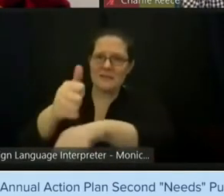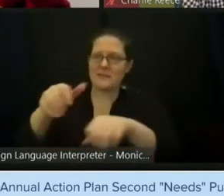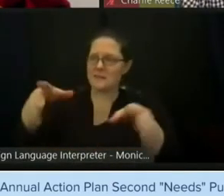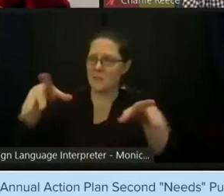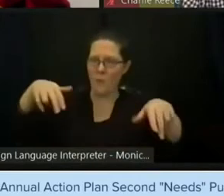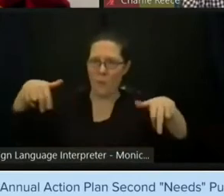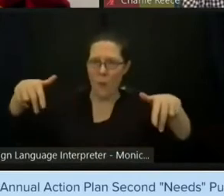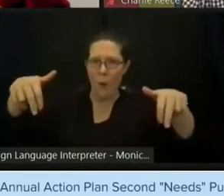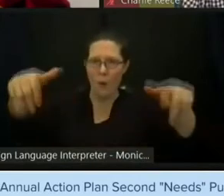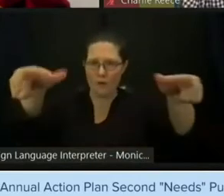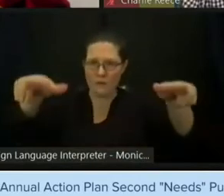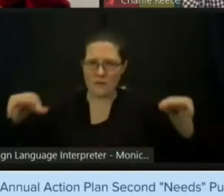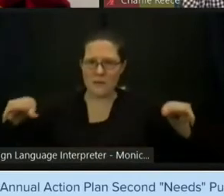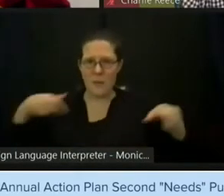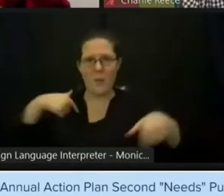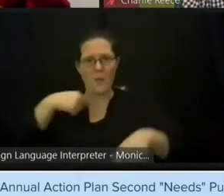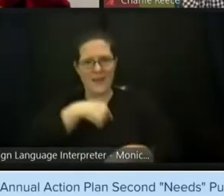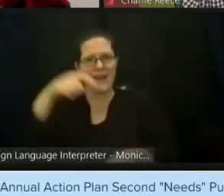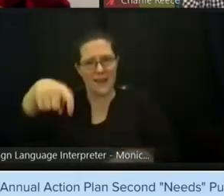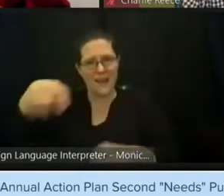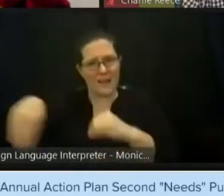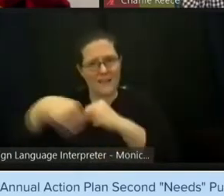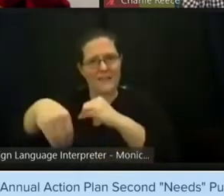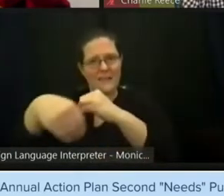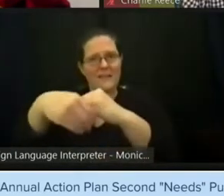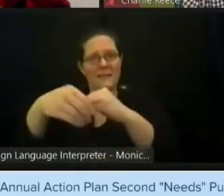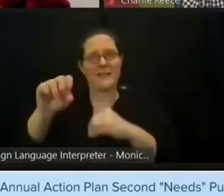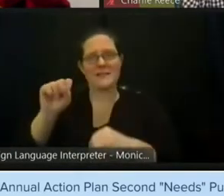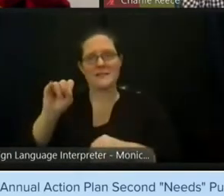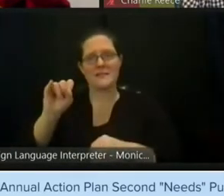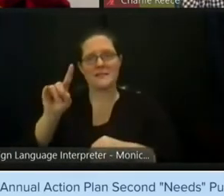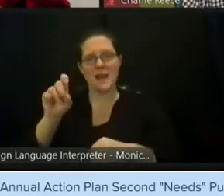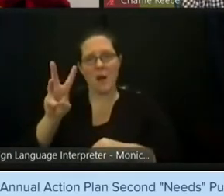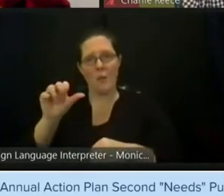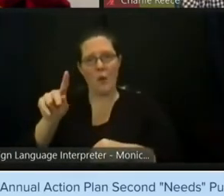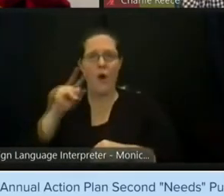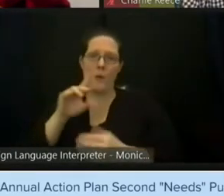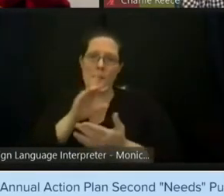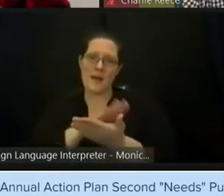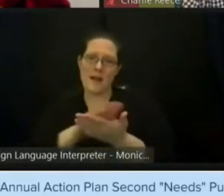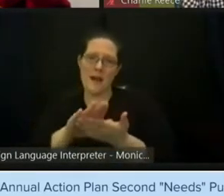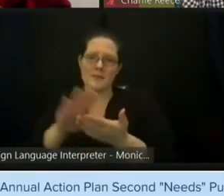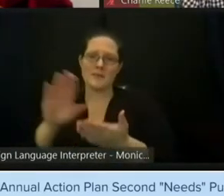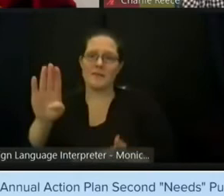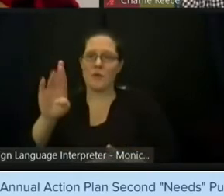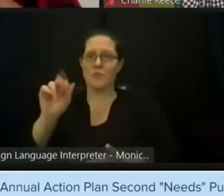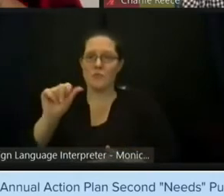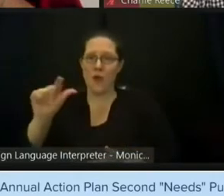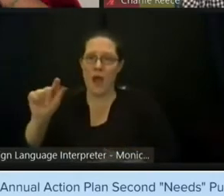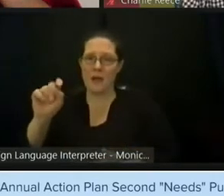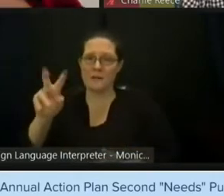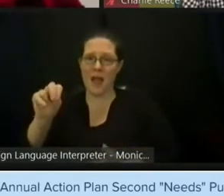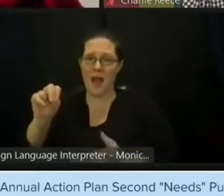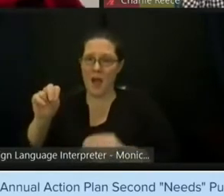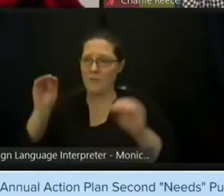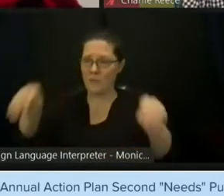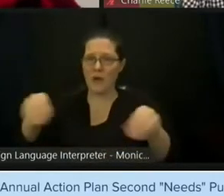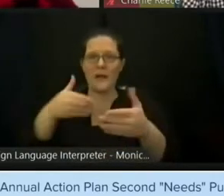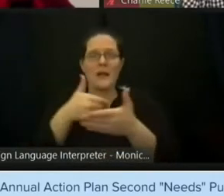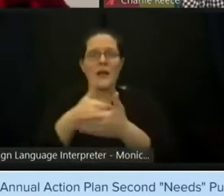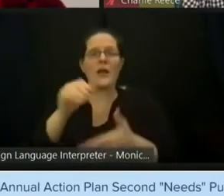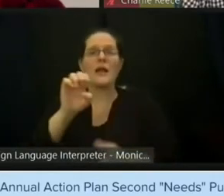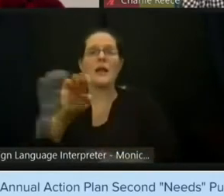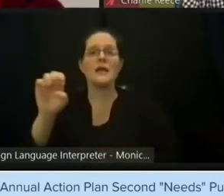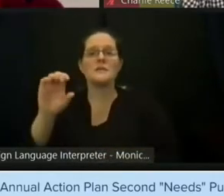and I would like to see some of those funds come into Bragg-Town, especially along East Club Boulevard